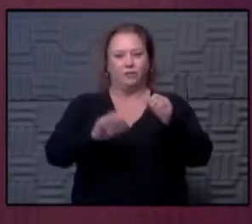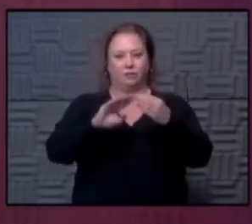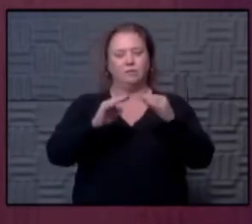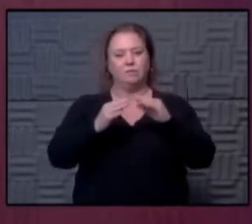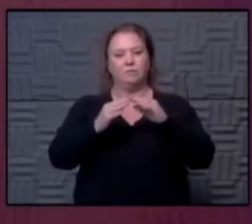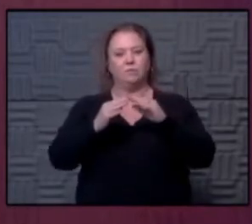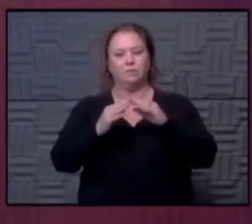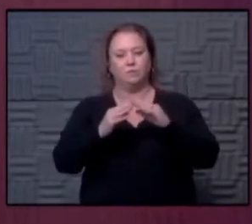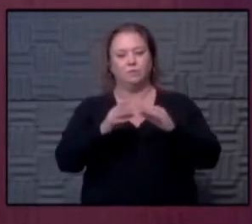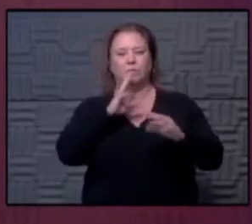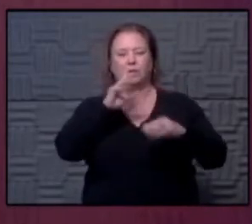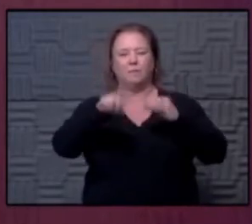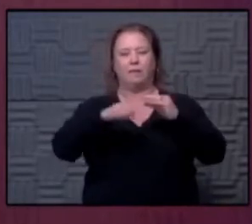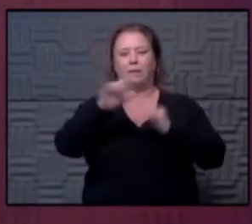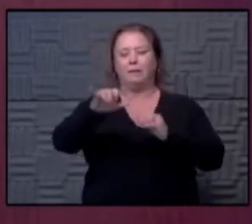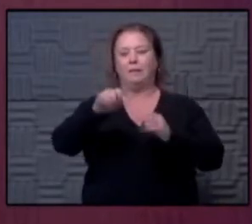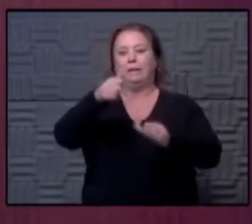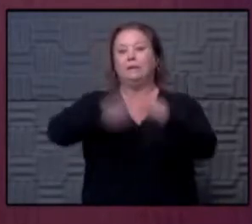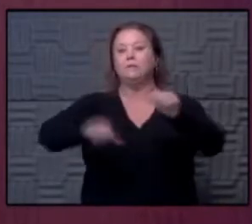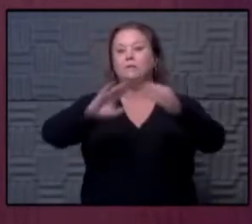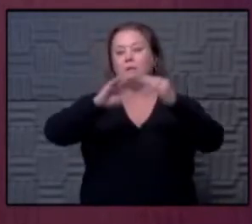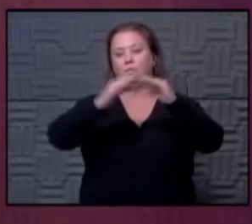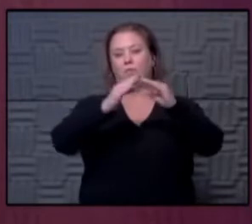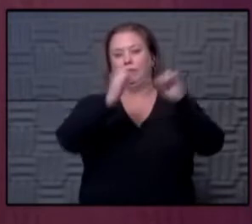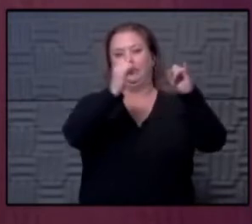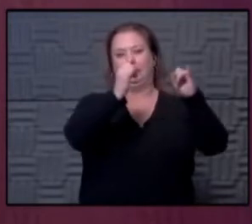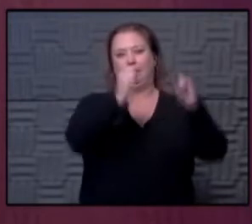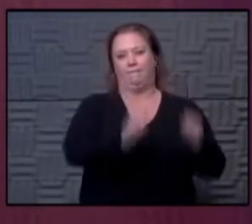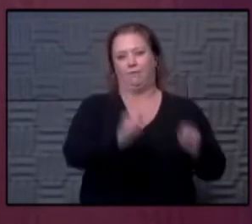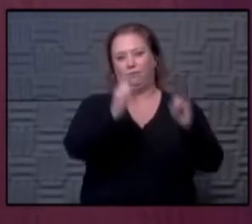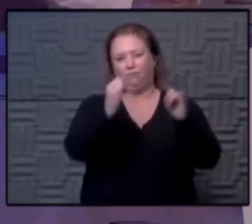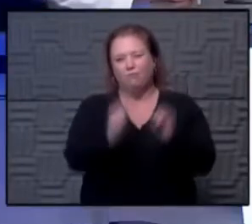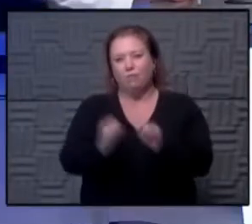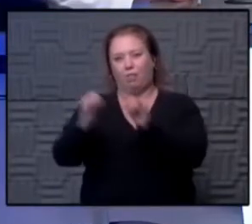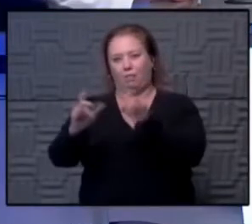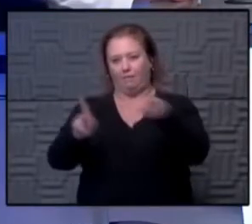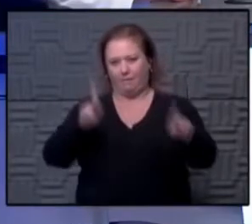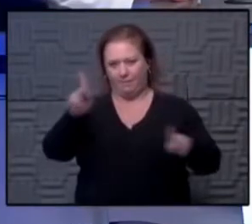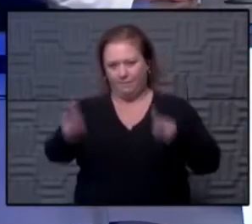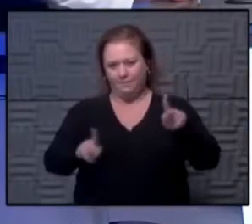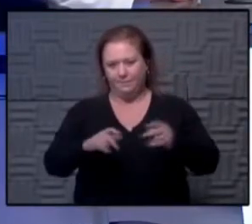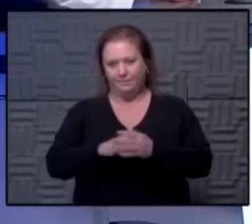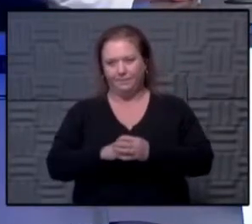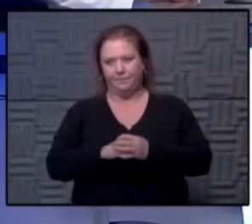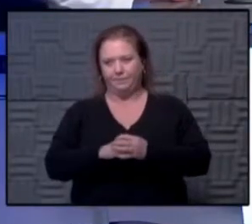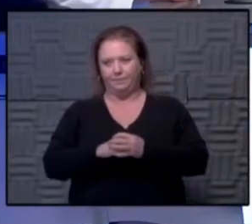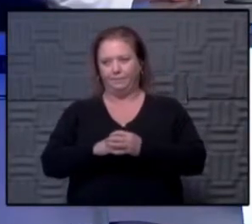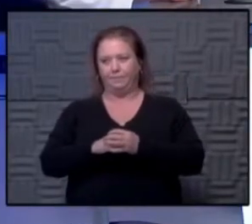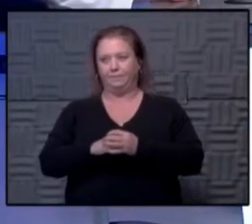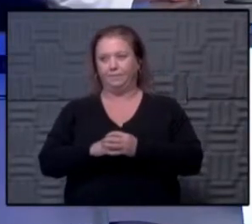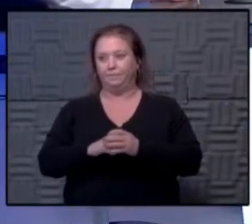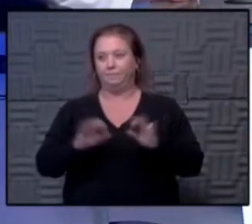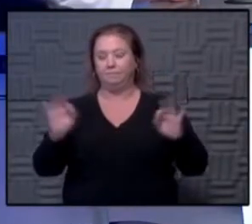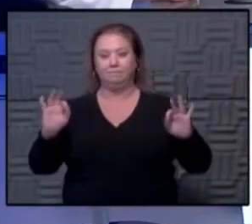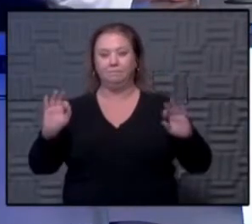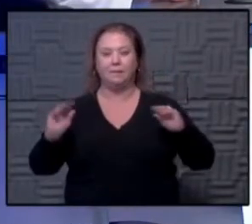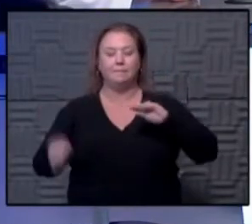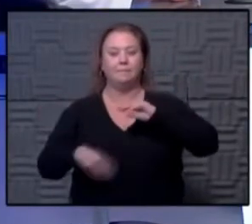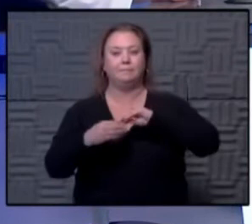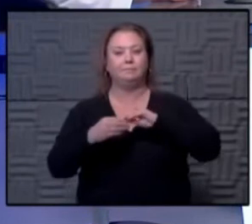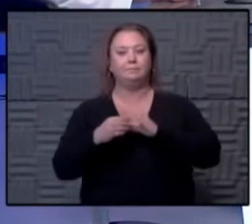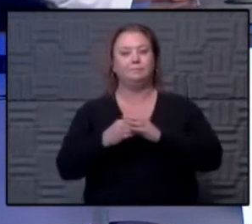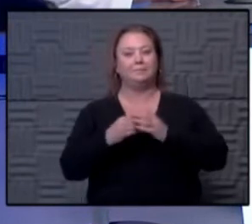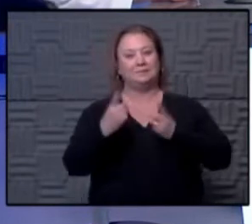going to get to that at the end, but each of those numbers represents an individual person. So Dana, anything to add? No, nothing to add. All